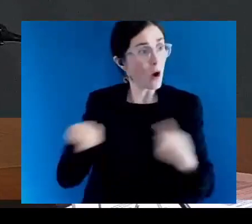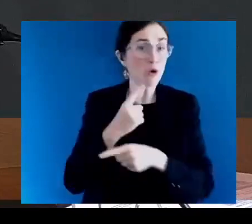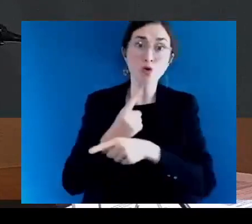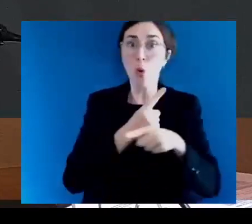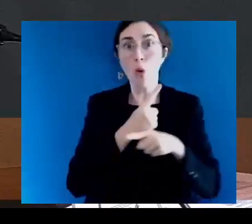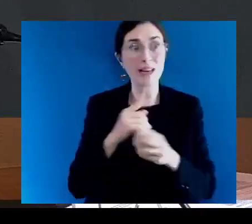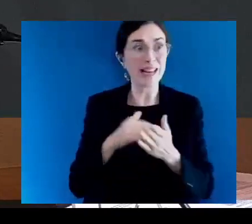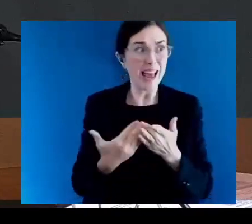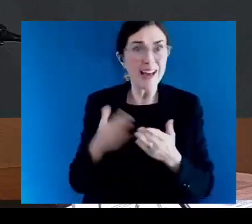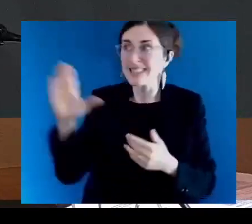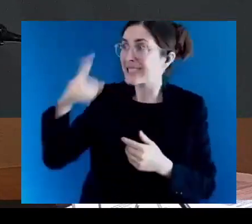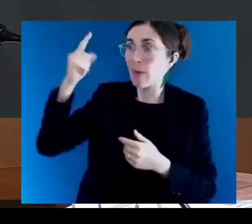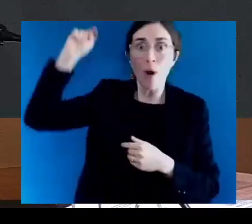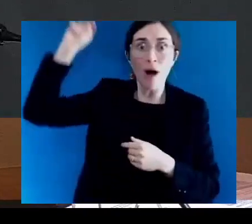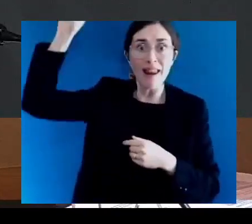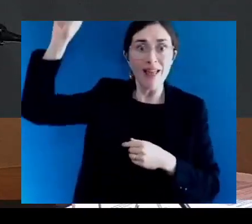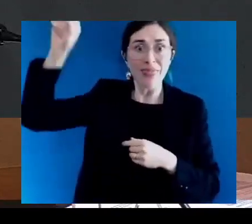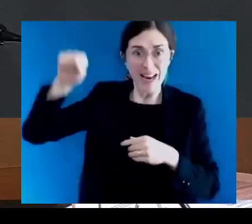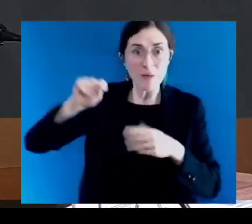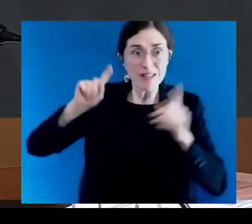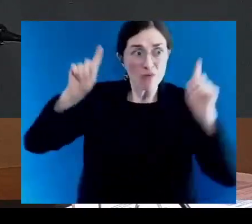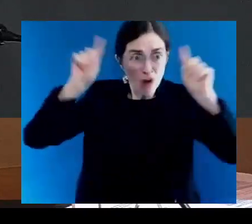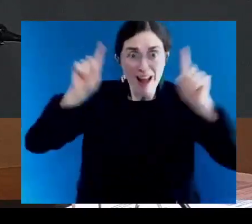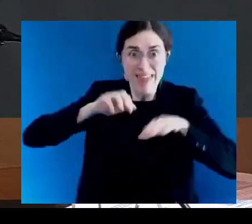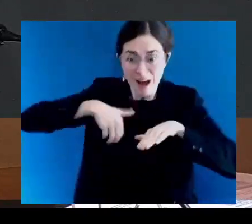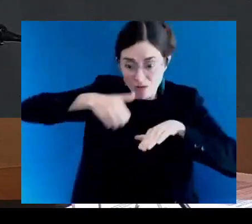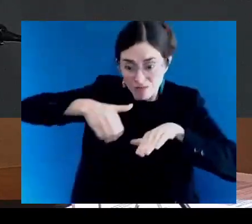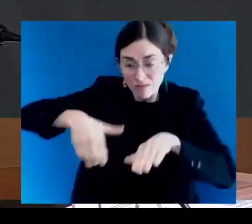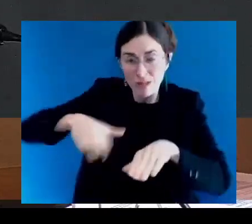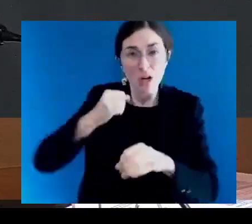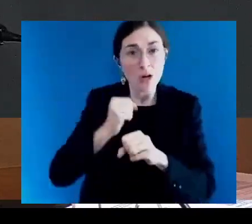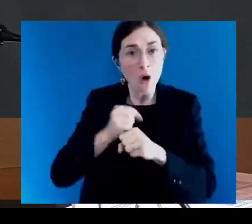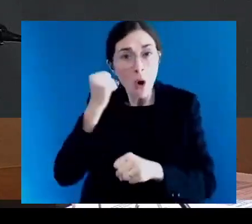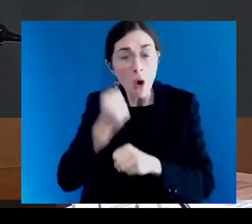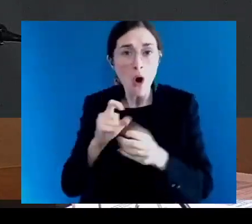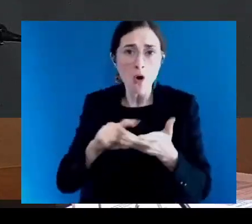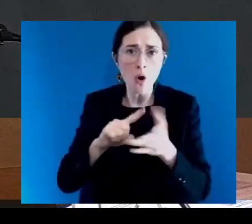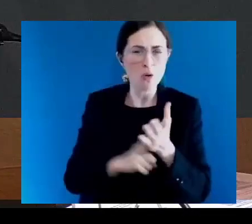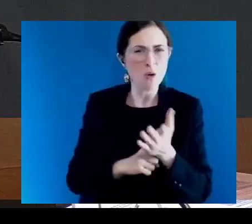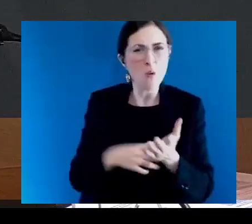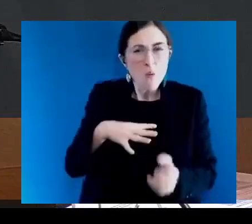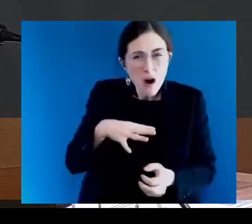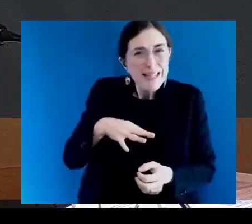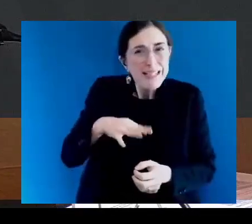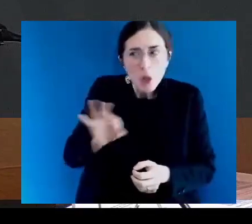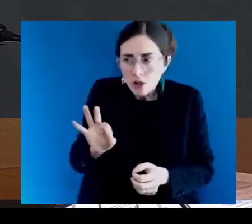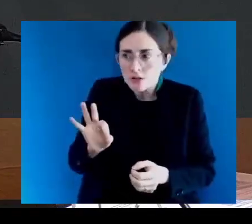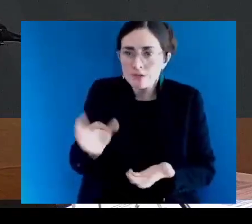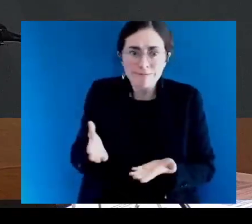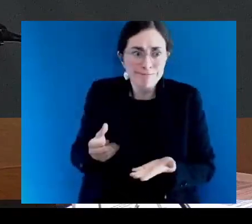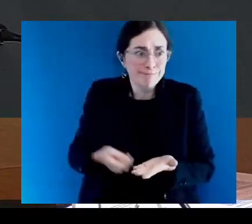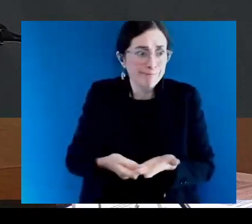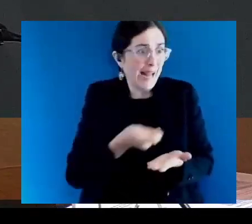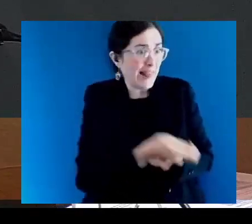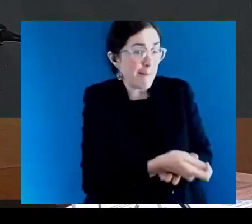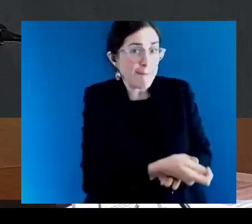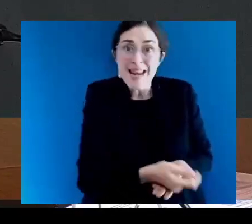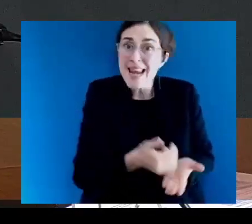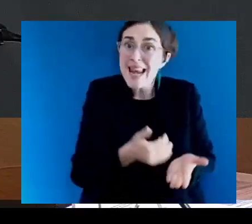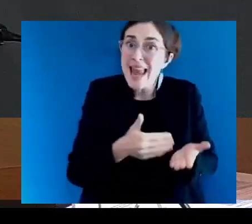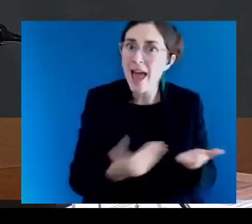the same thinking doesn't apply in those extractive industries right now. Right now.